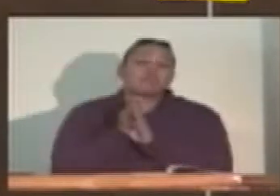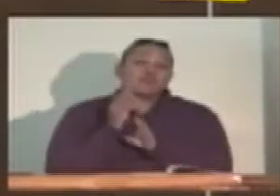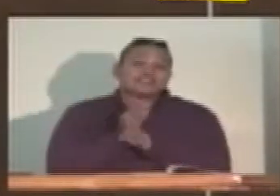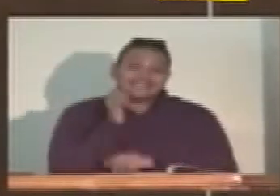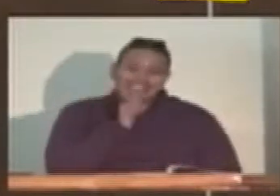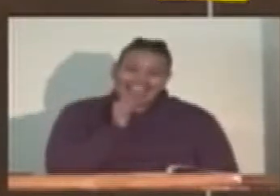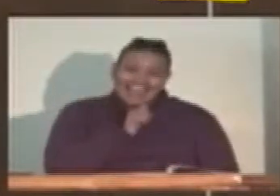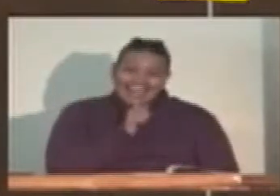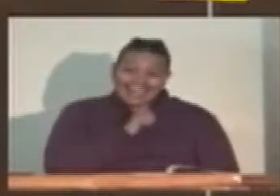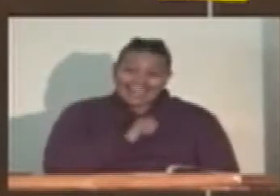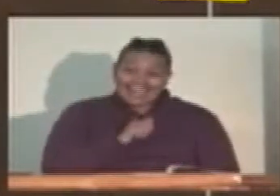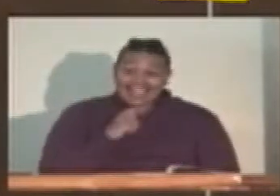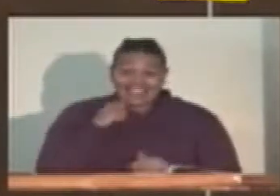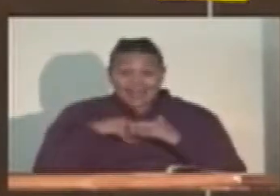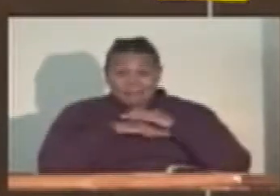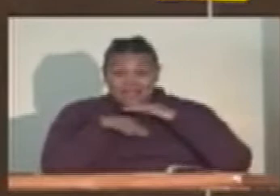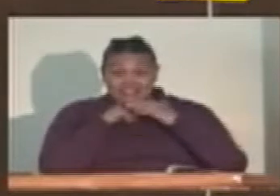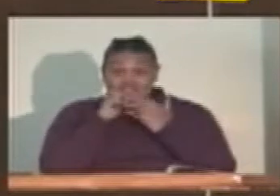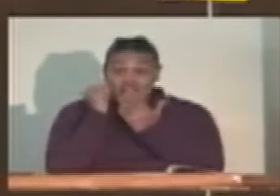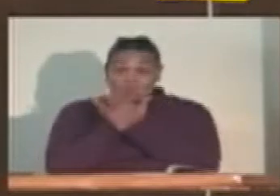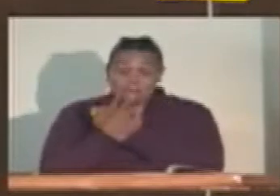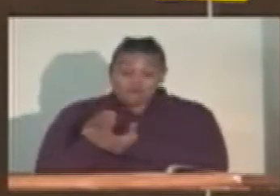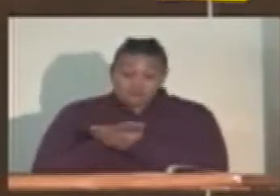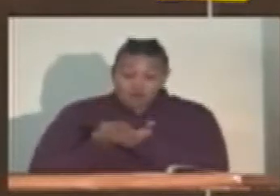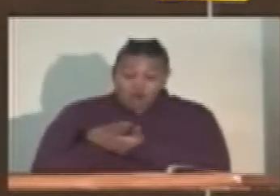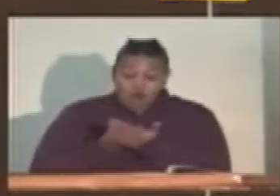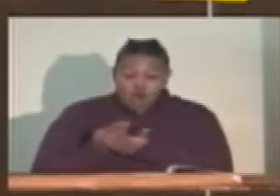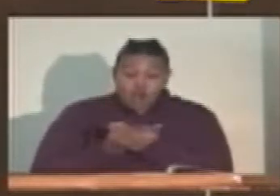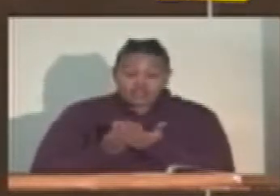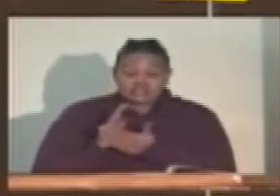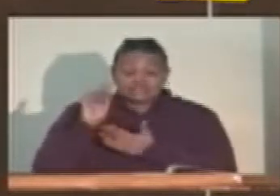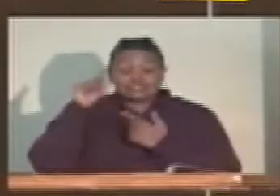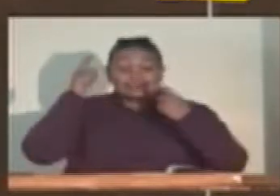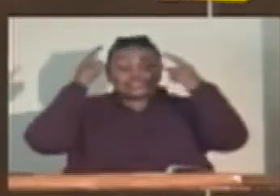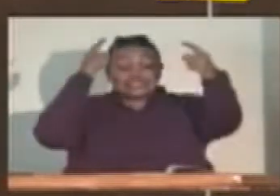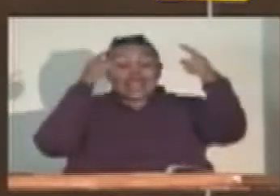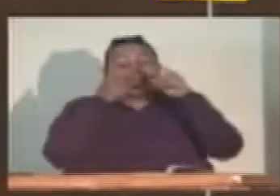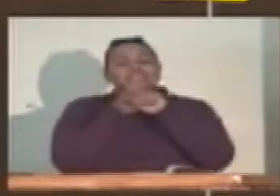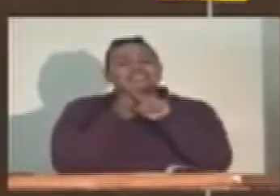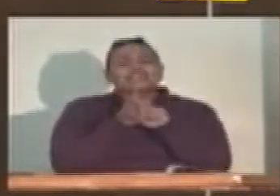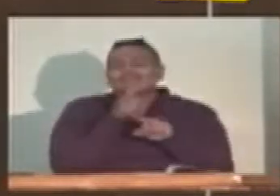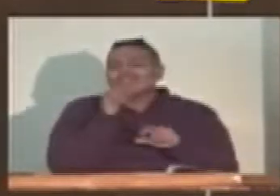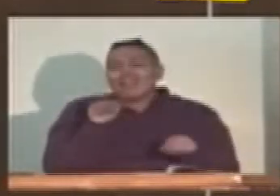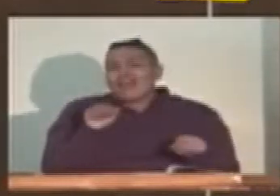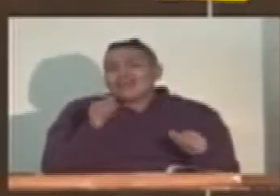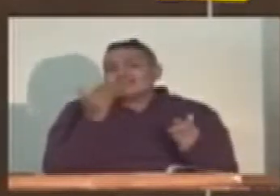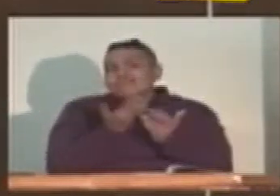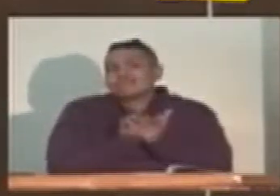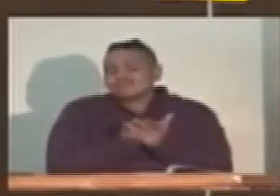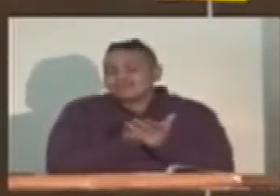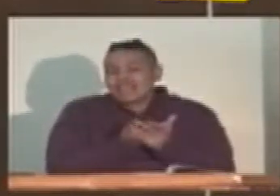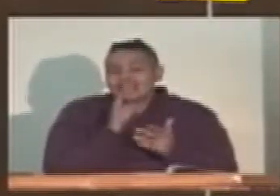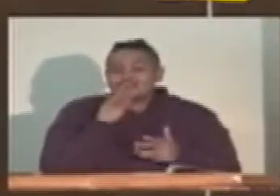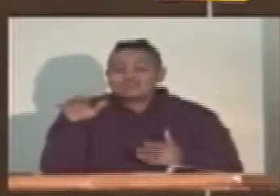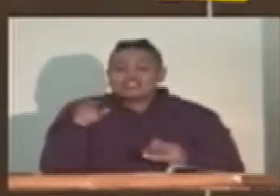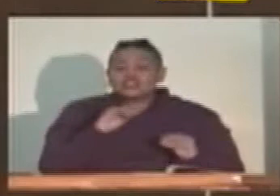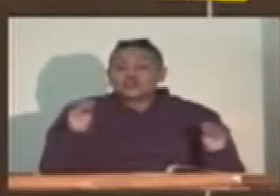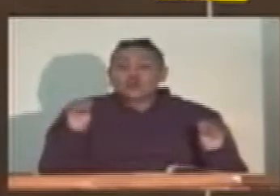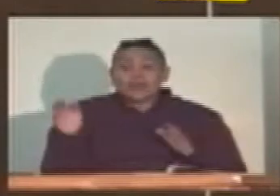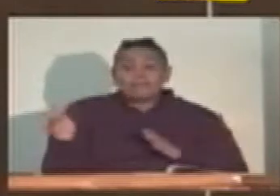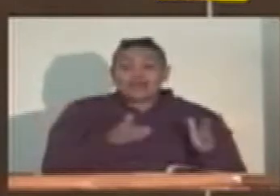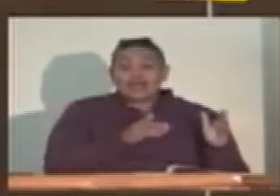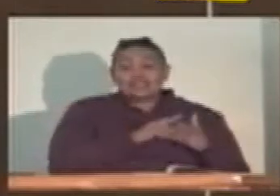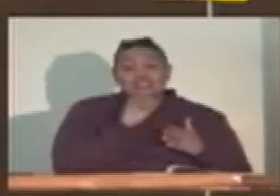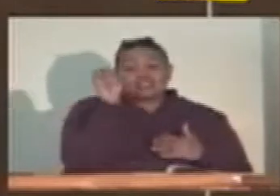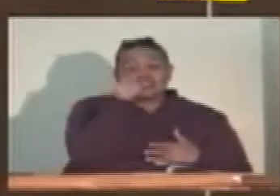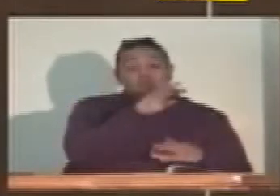buses. And based on the approved budget, the targets are unlikely, as there is neither a plan to inject